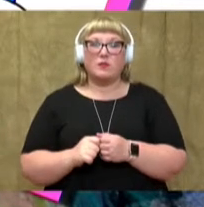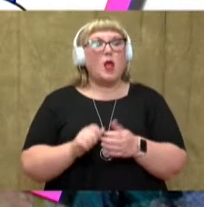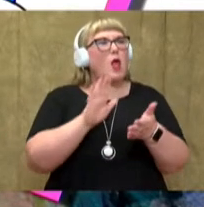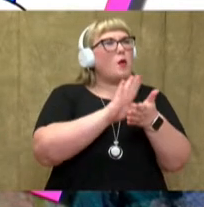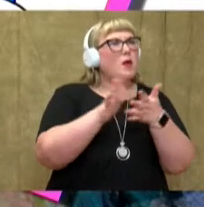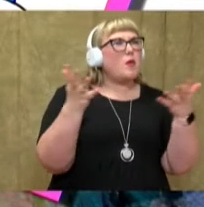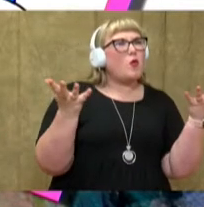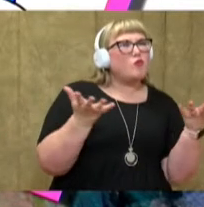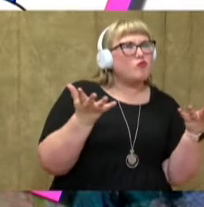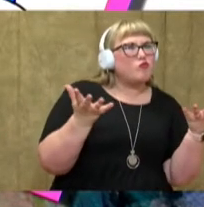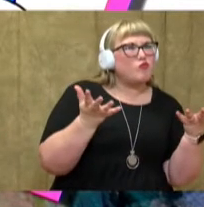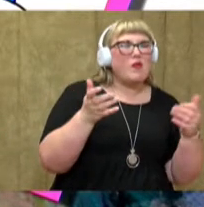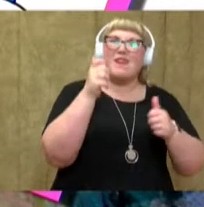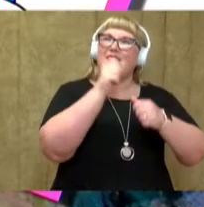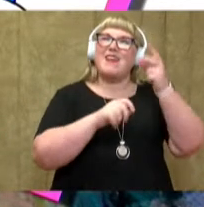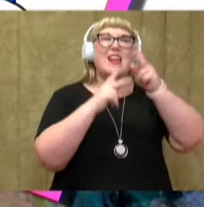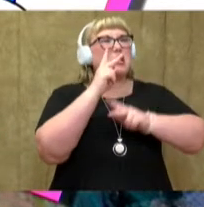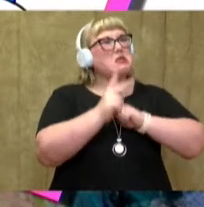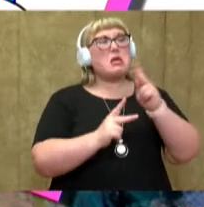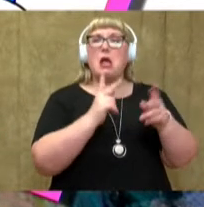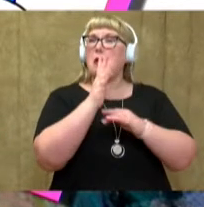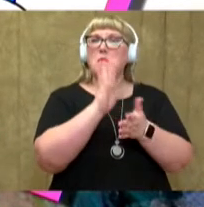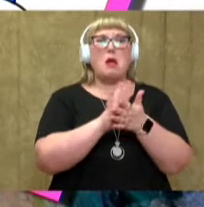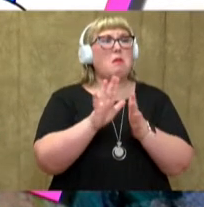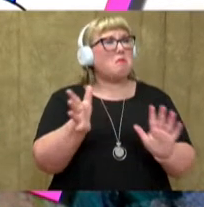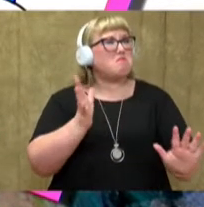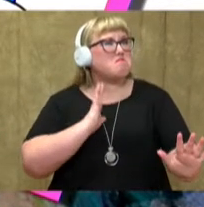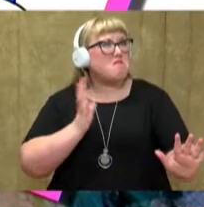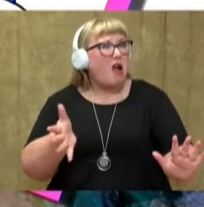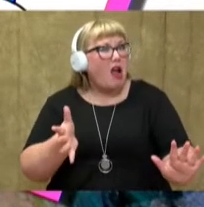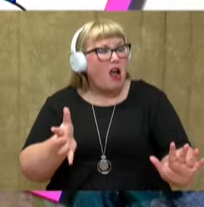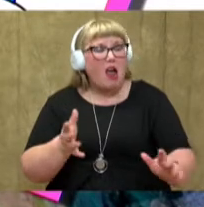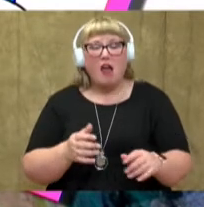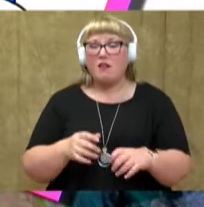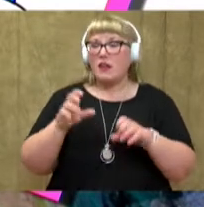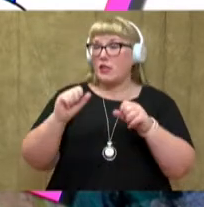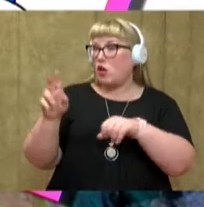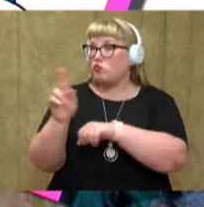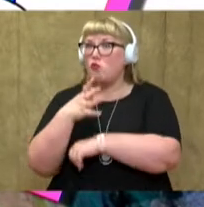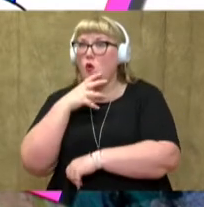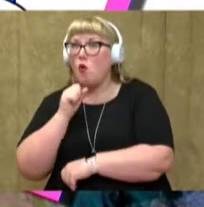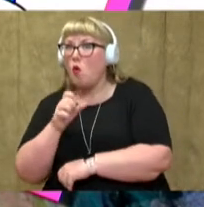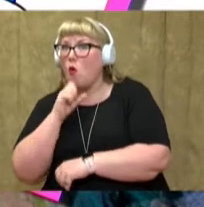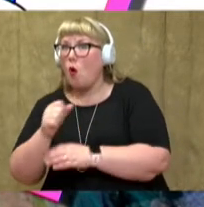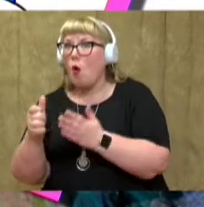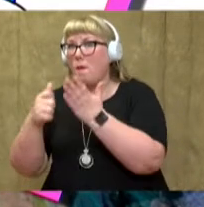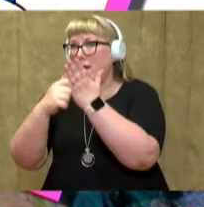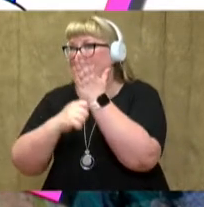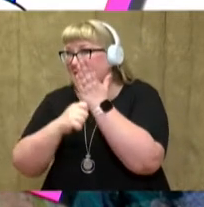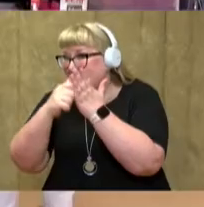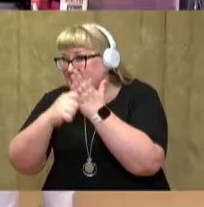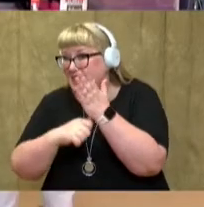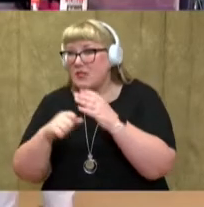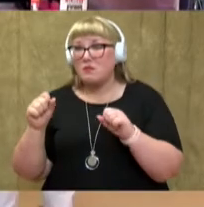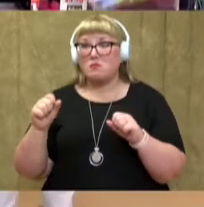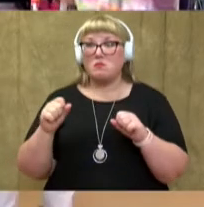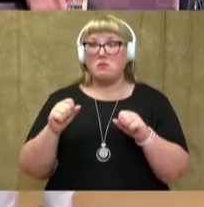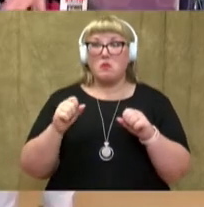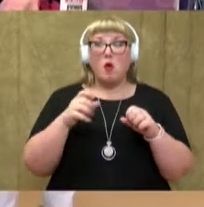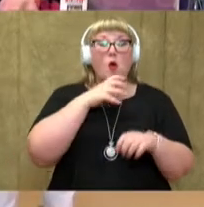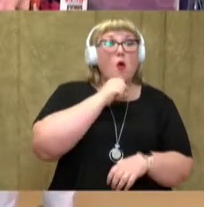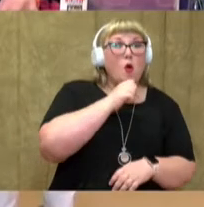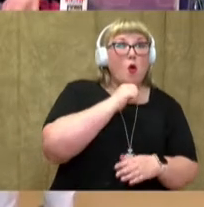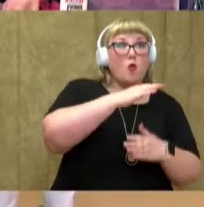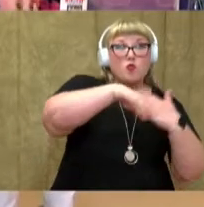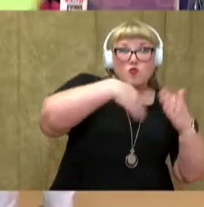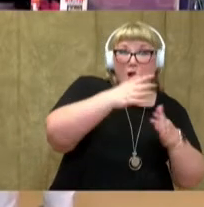to use today is pretty much any type of paper you have at home. You can use old magazines, old wrapping